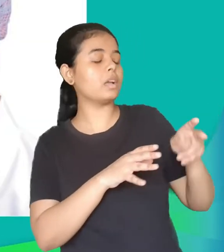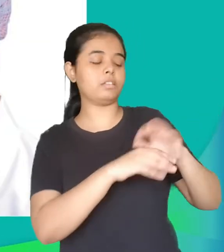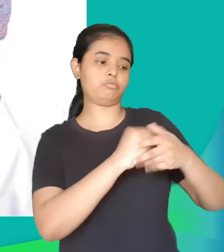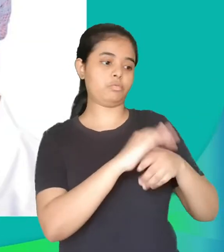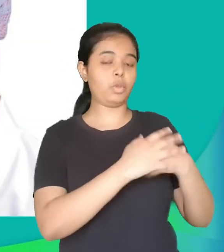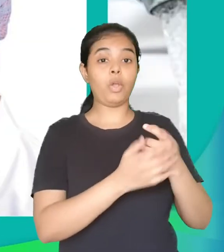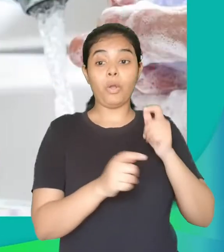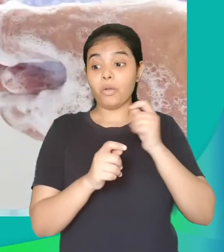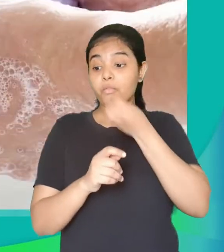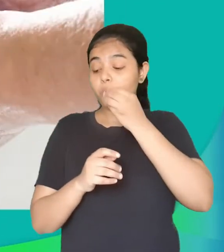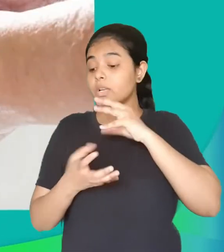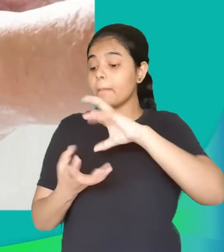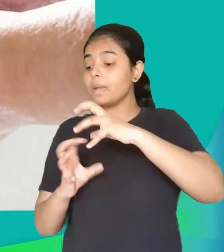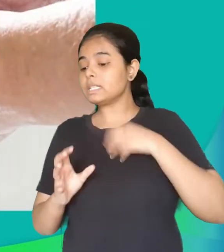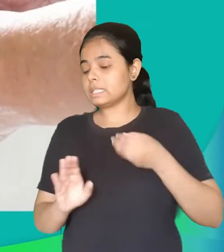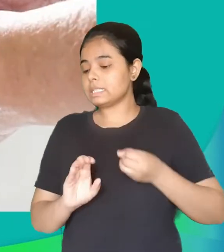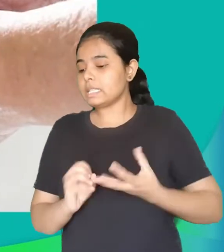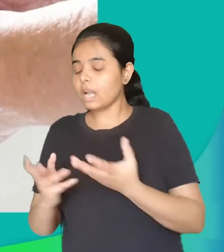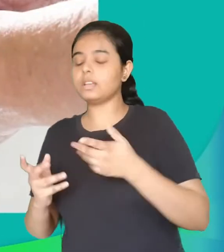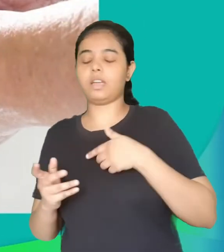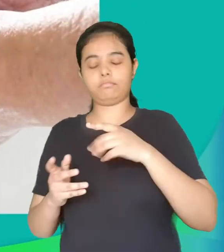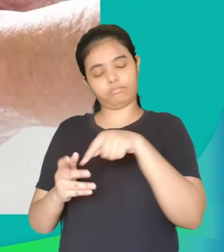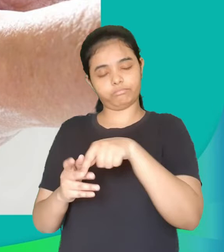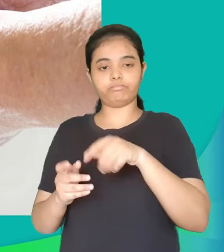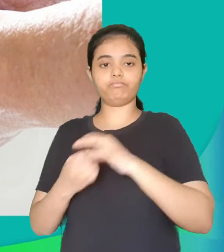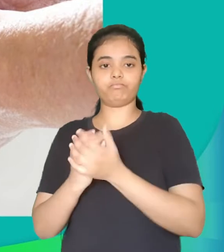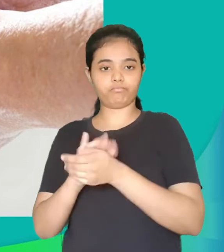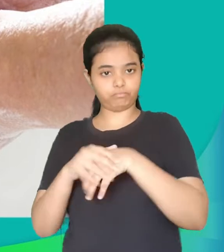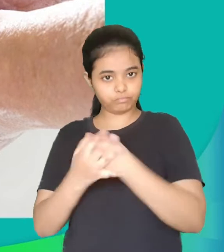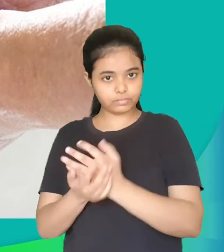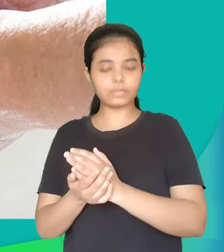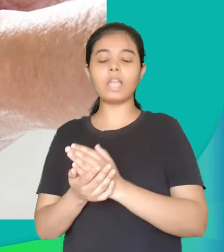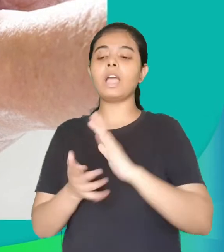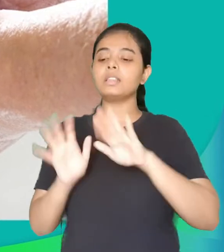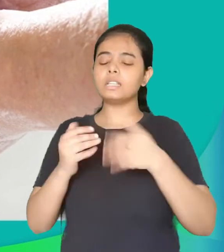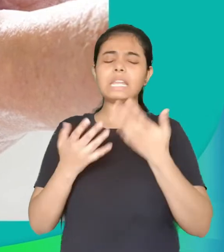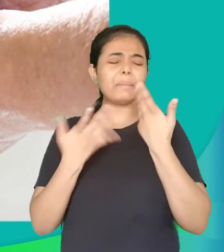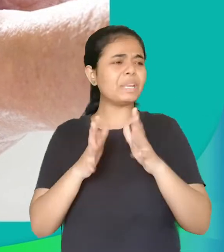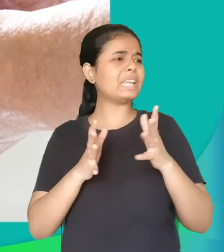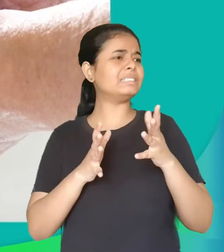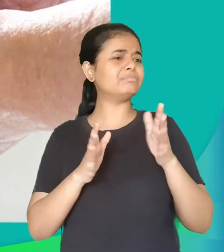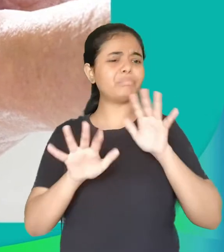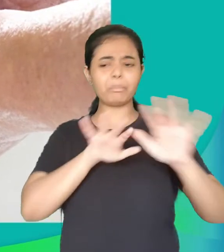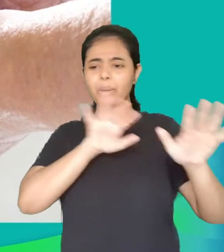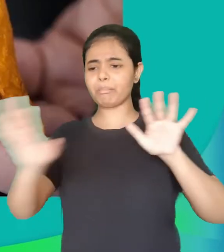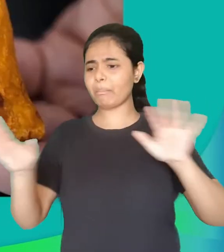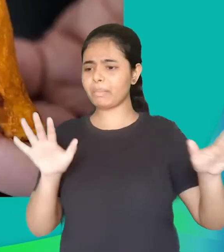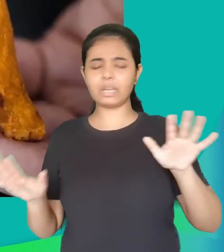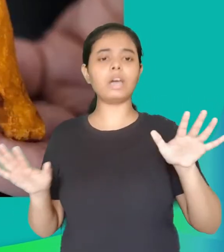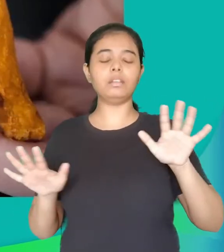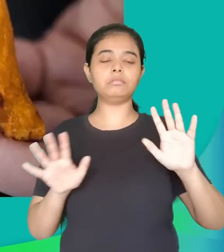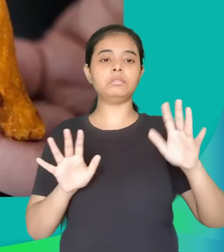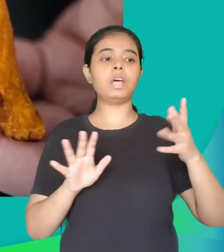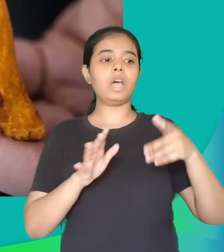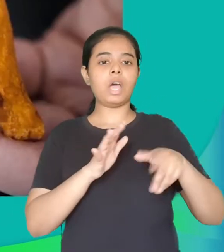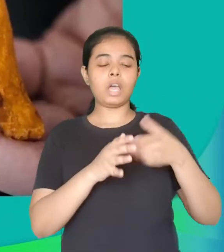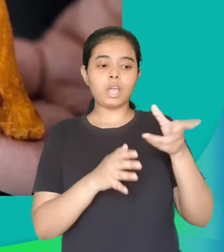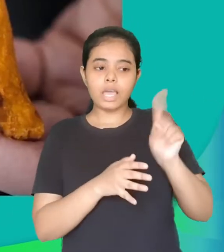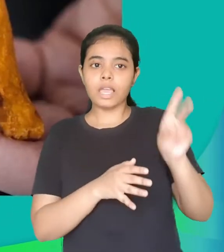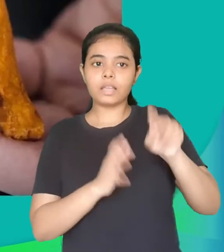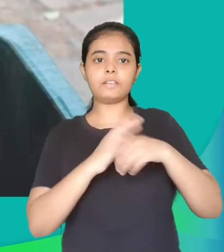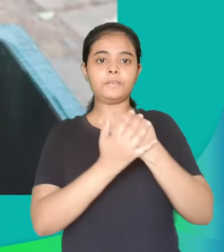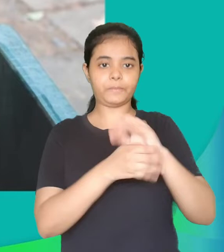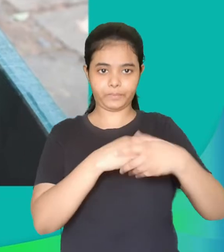garments, wash their hands before starting work and as often as necessary, especially after